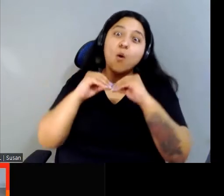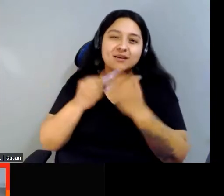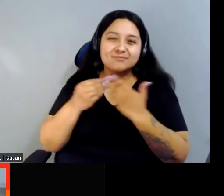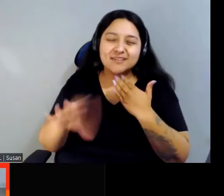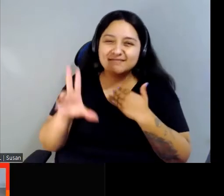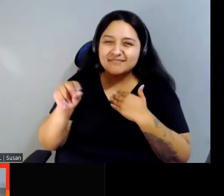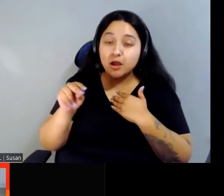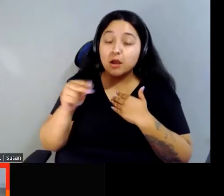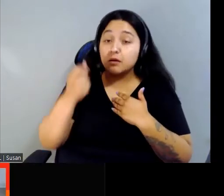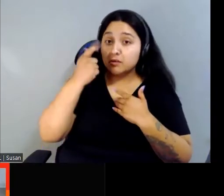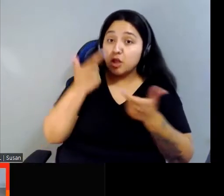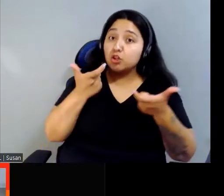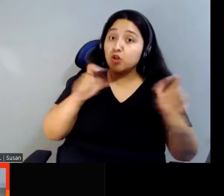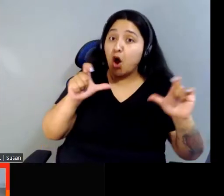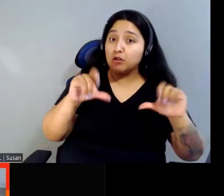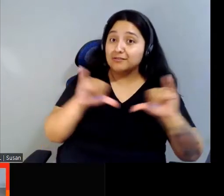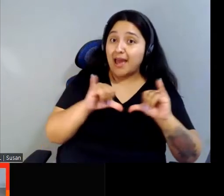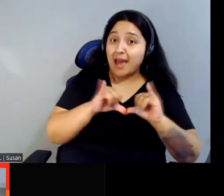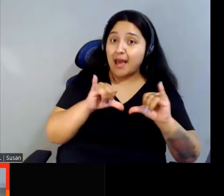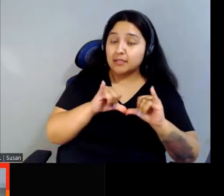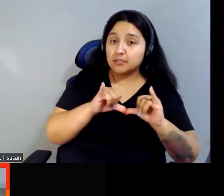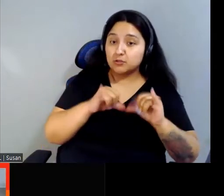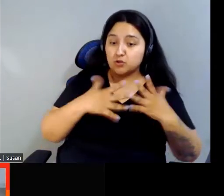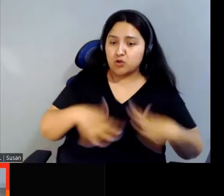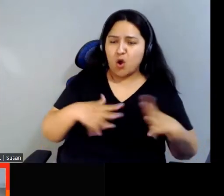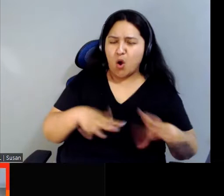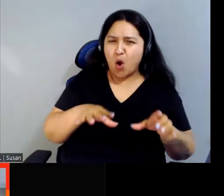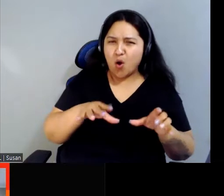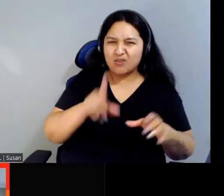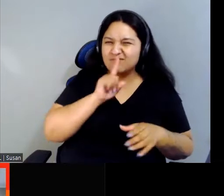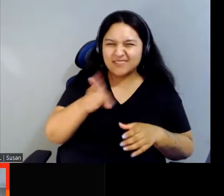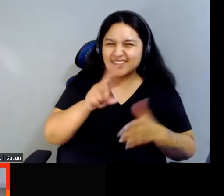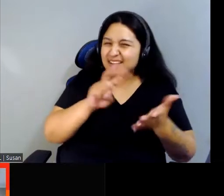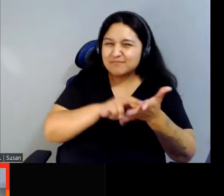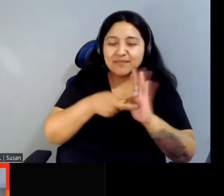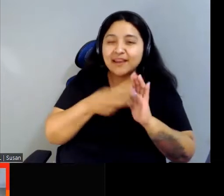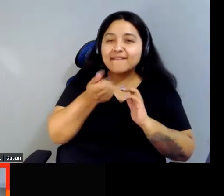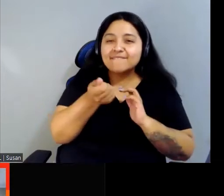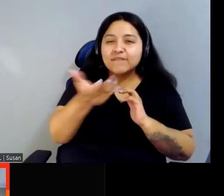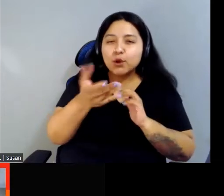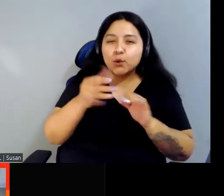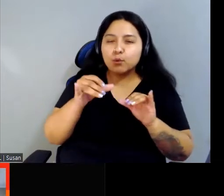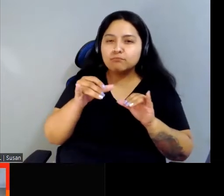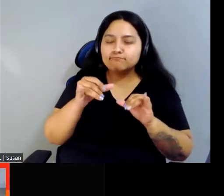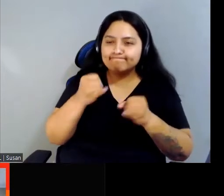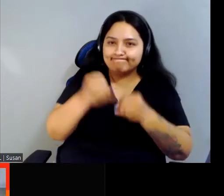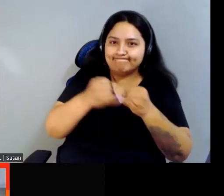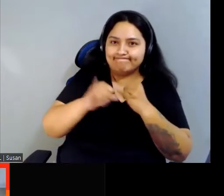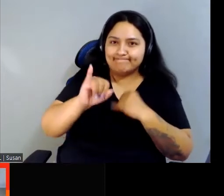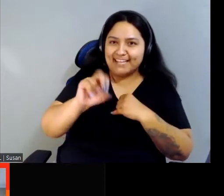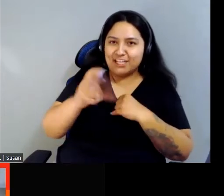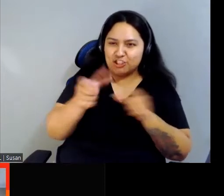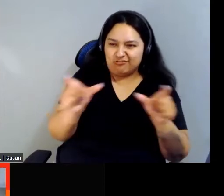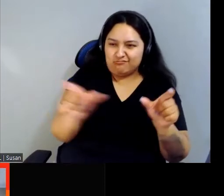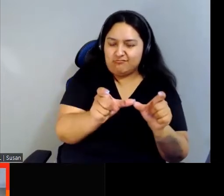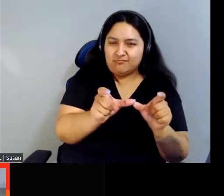larger sizes, we're really talking about a couple of inches. You know, we are. And it's shocking to me that